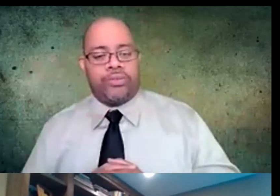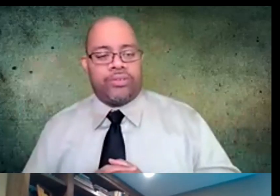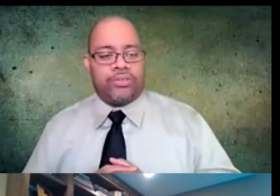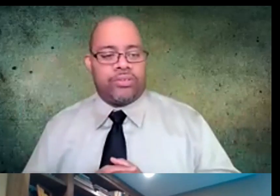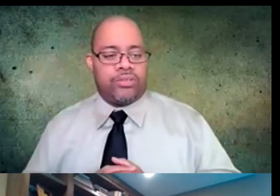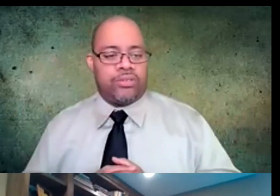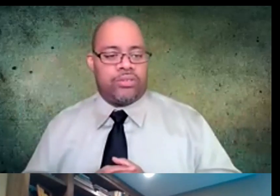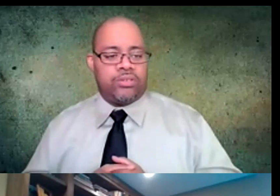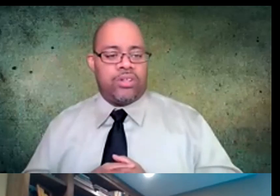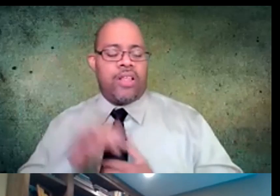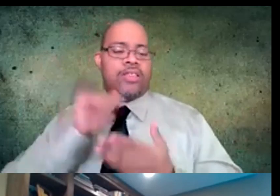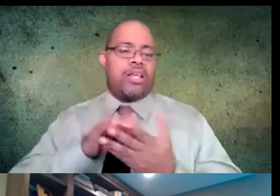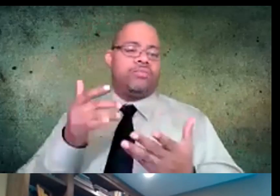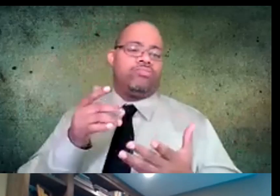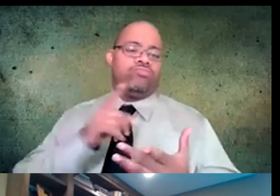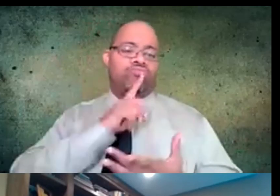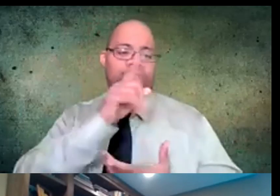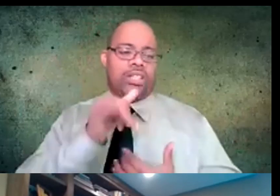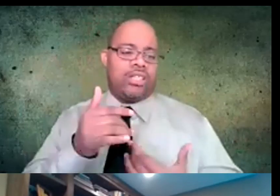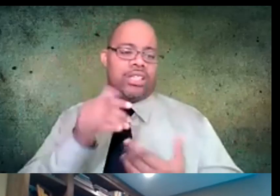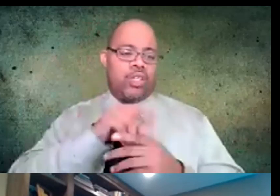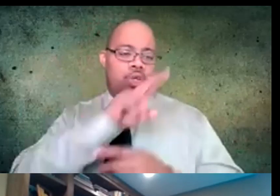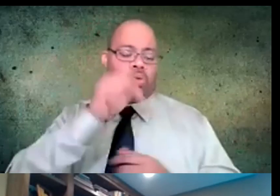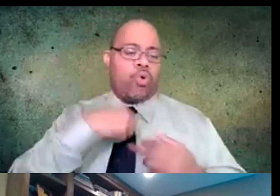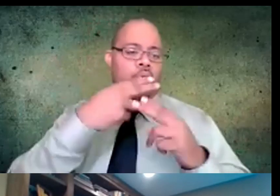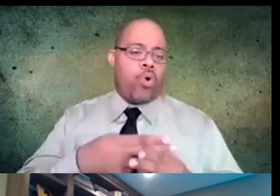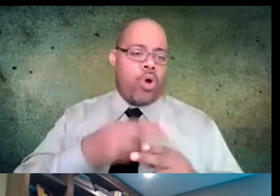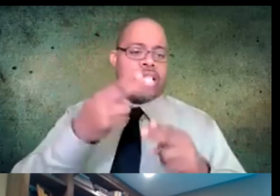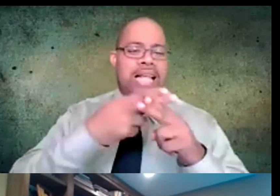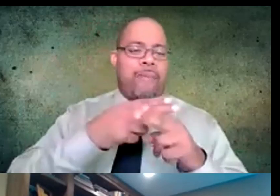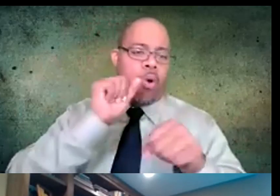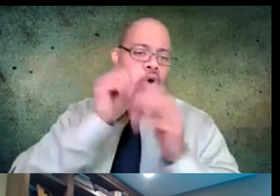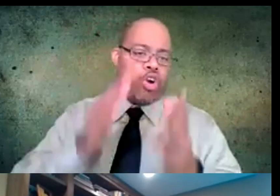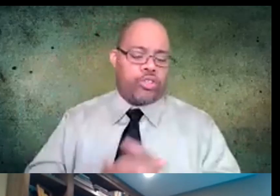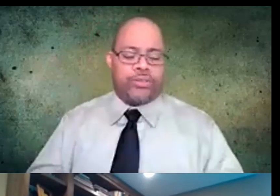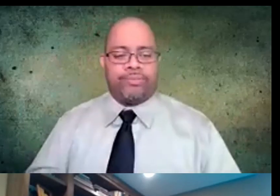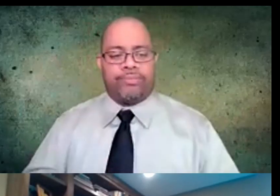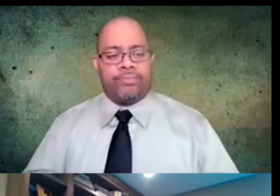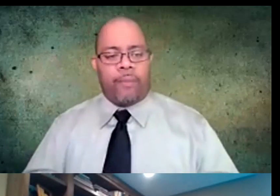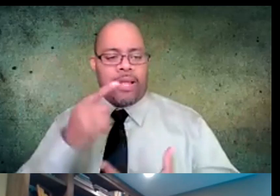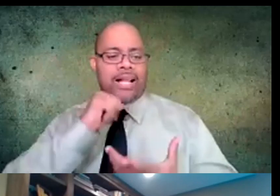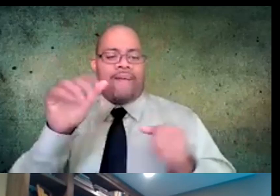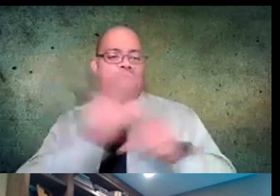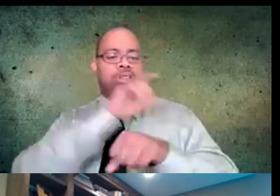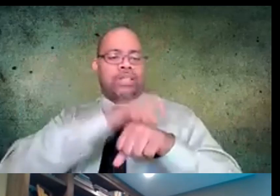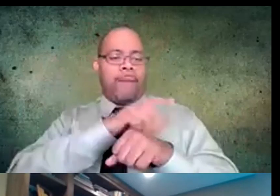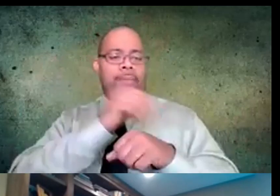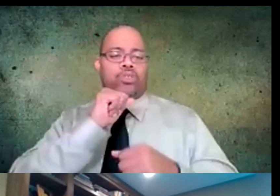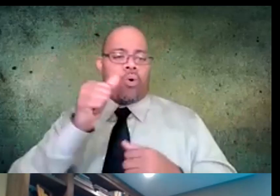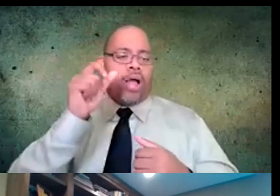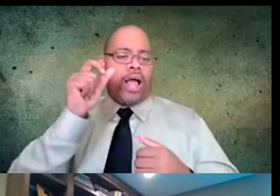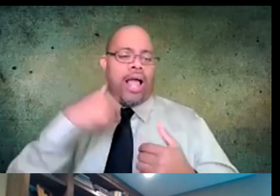contract. So those are the really, what in the US what we call is temporary workers, because they're not full-time and they don't have